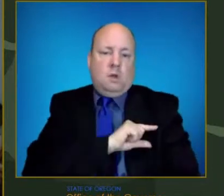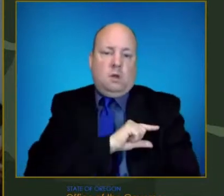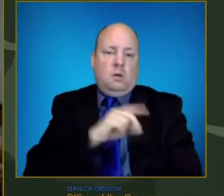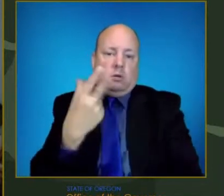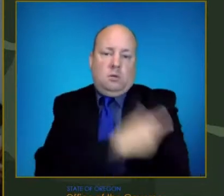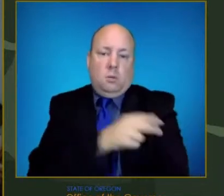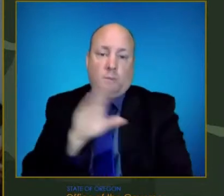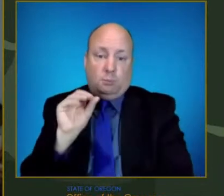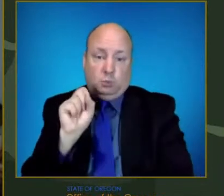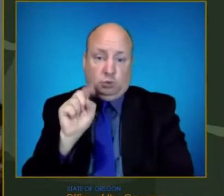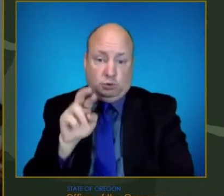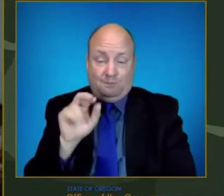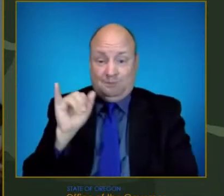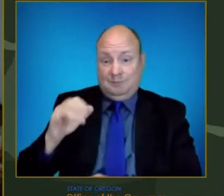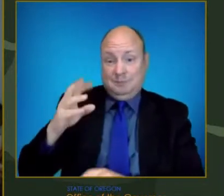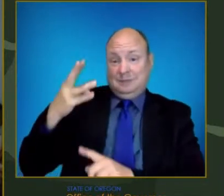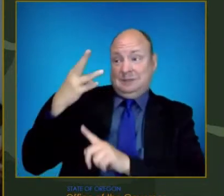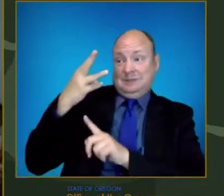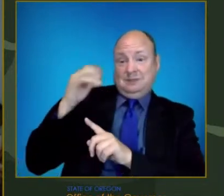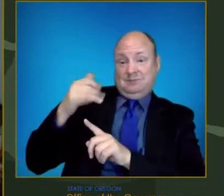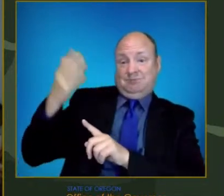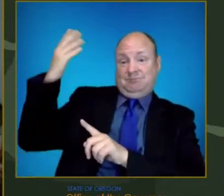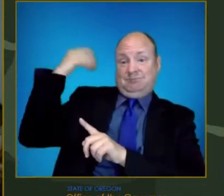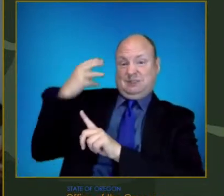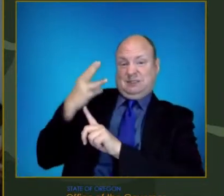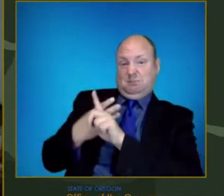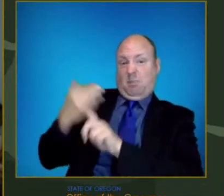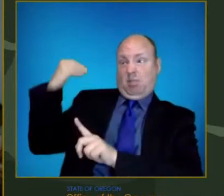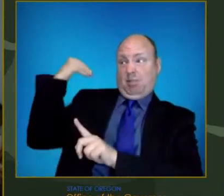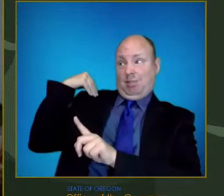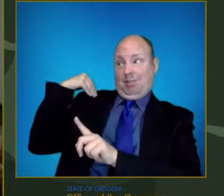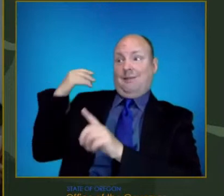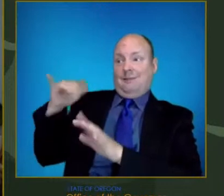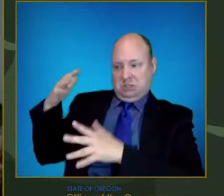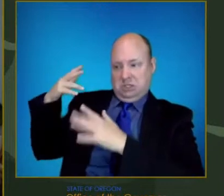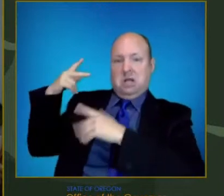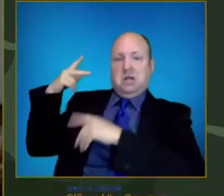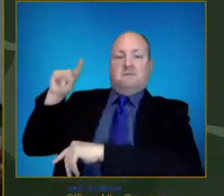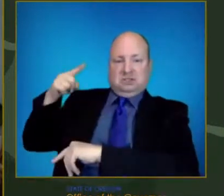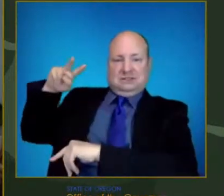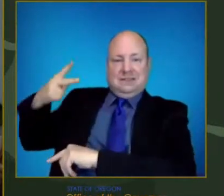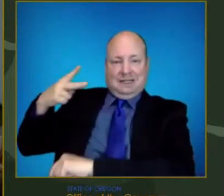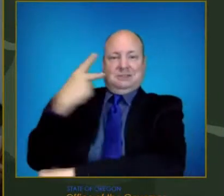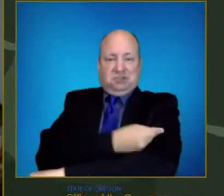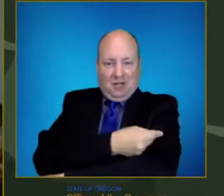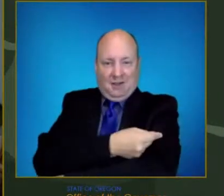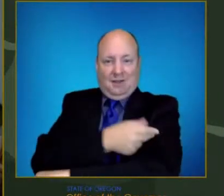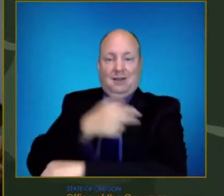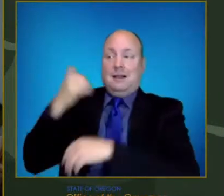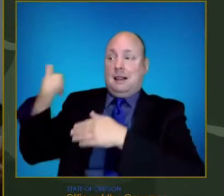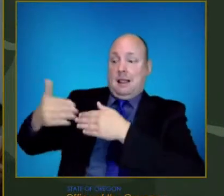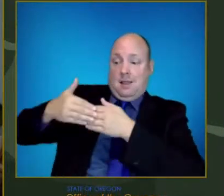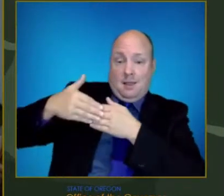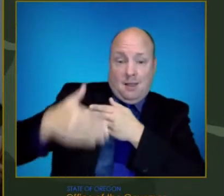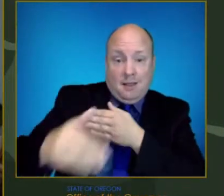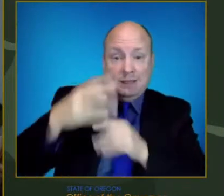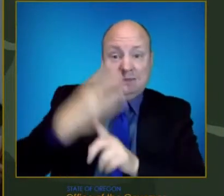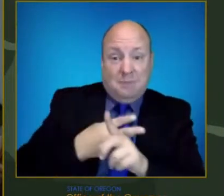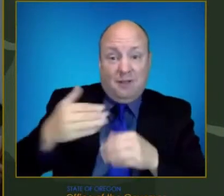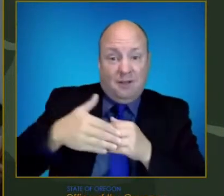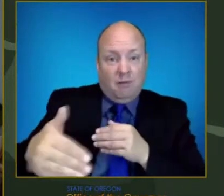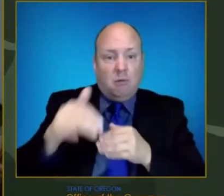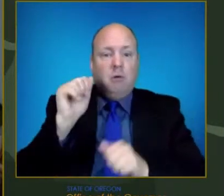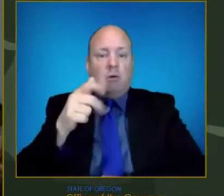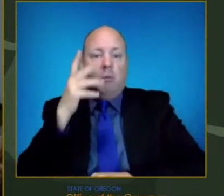Pfizer vaccine series for those who are age 65 and older, living in a long-term care facility, and